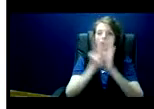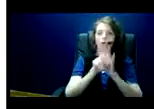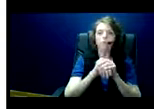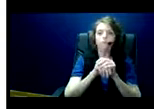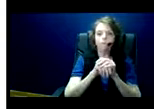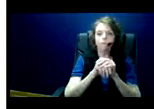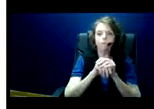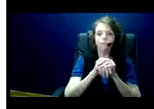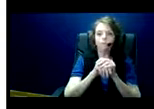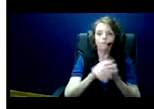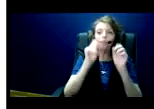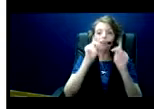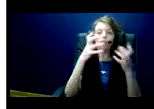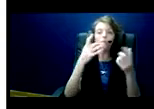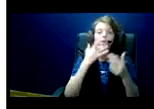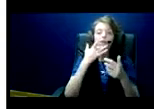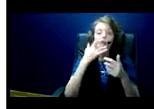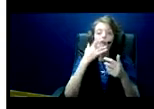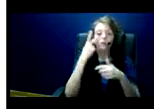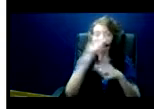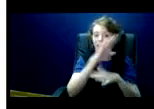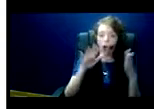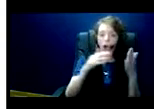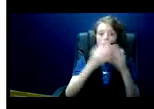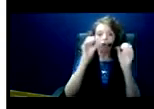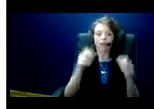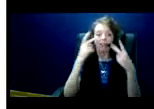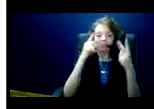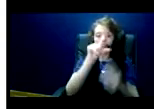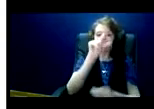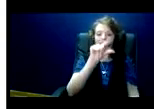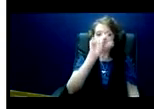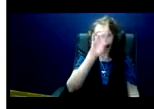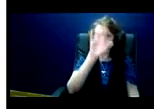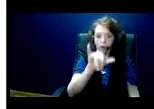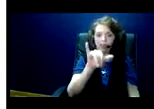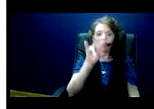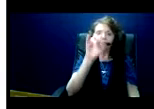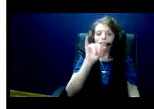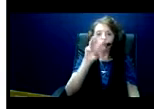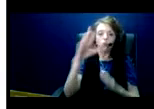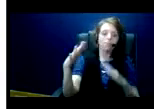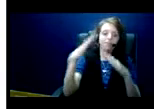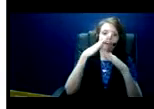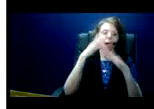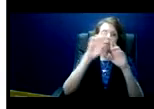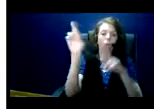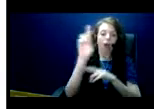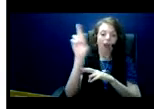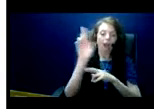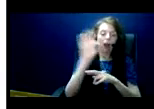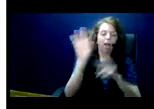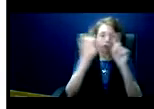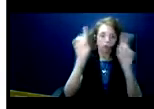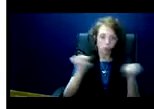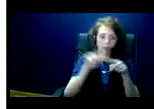videos, you can click on Gallery View, which you can see at the top right of that image there, and it should be at the top right of your screen. If you click